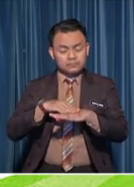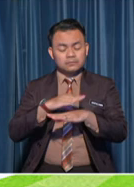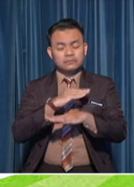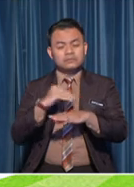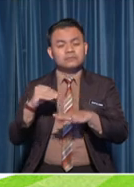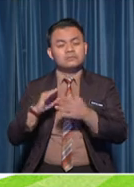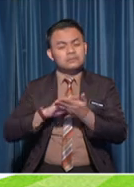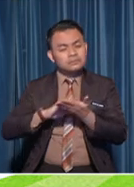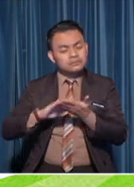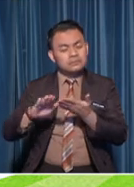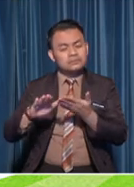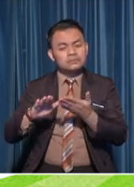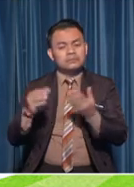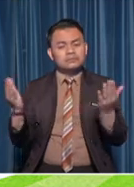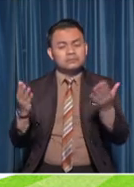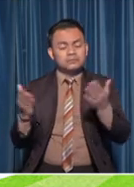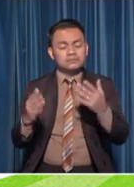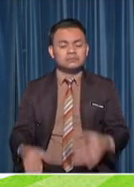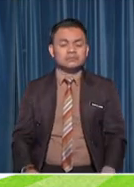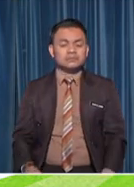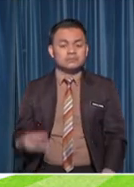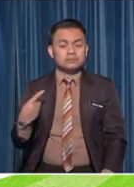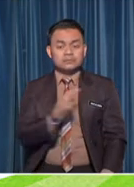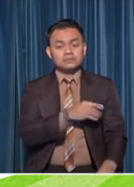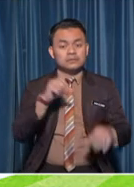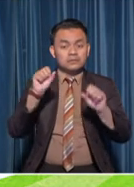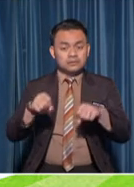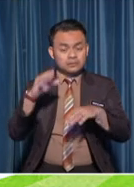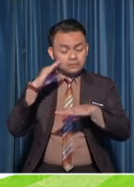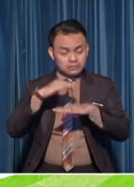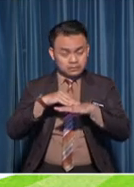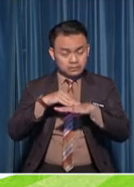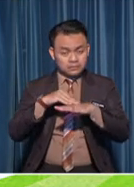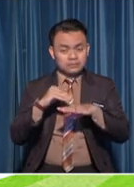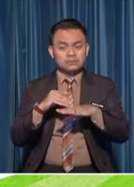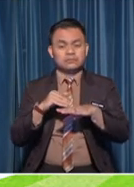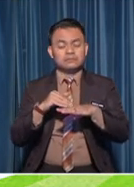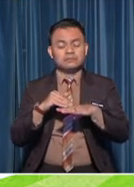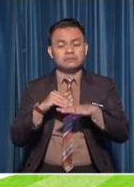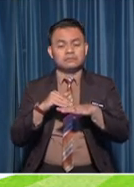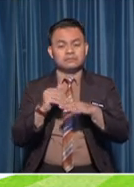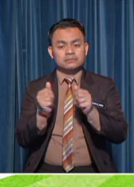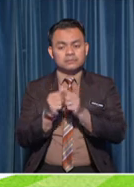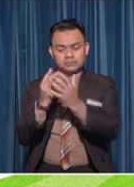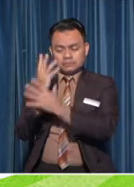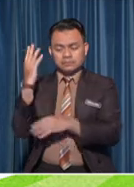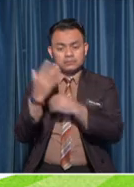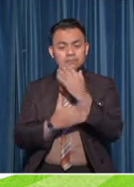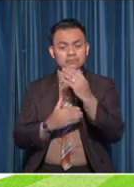things. We can touch or feel with our hand and